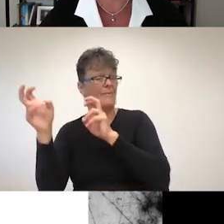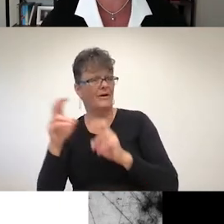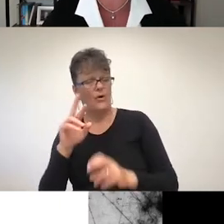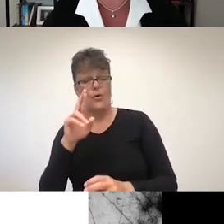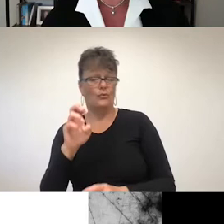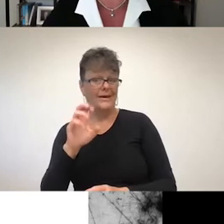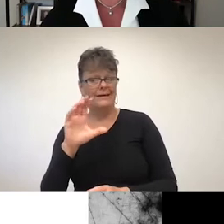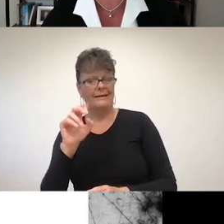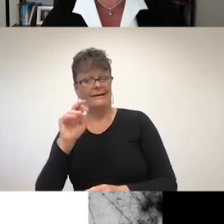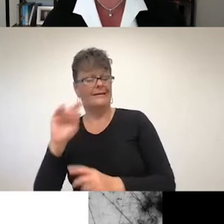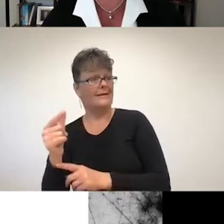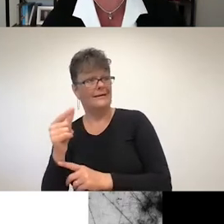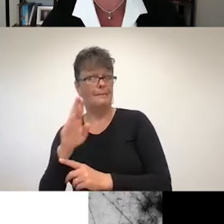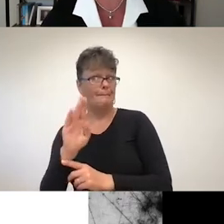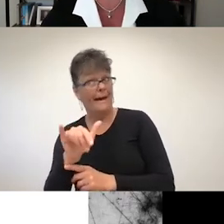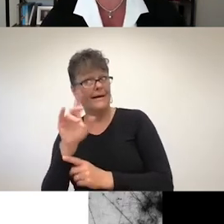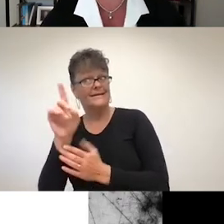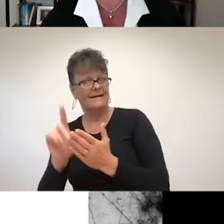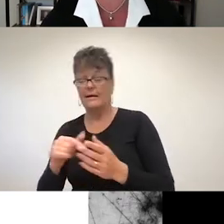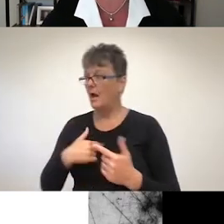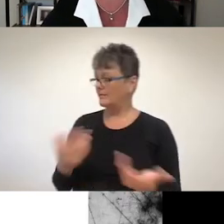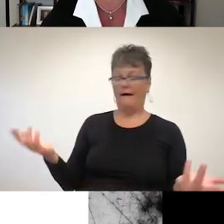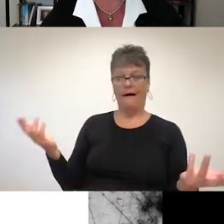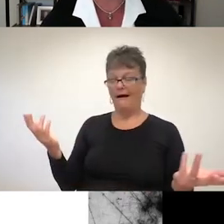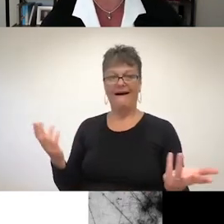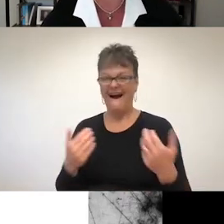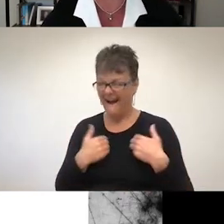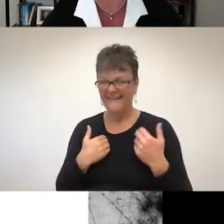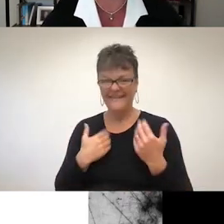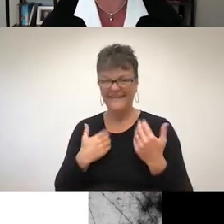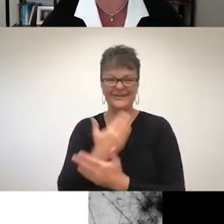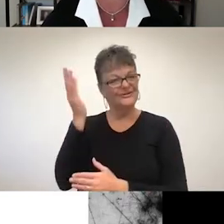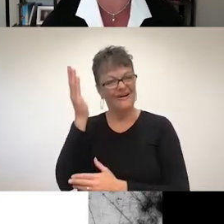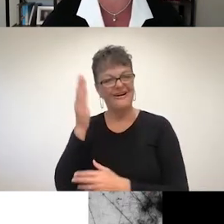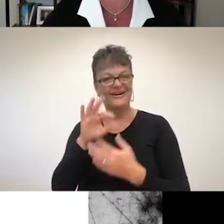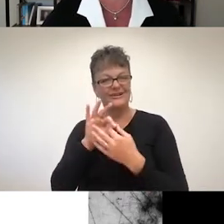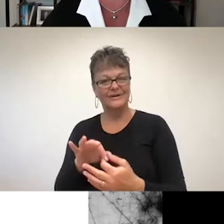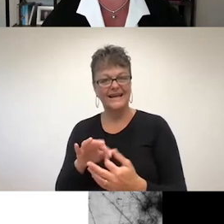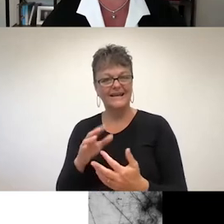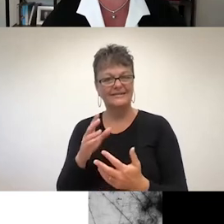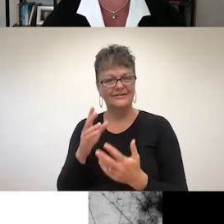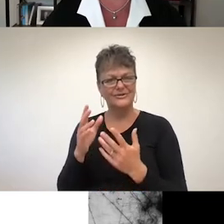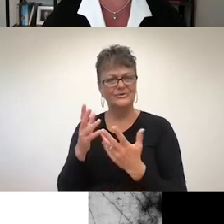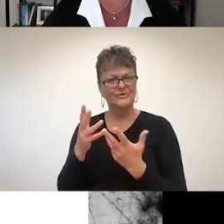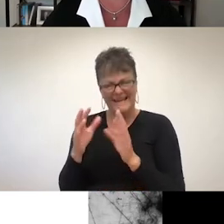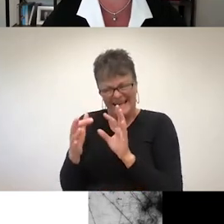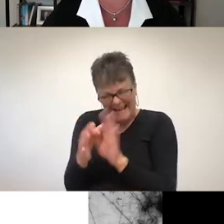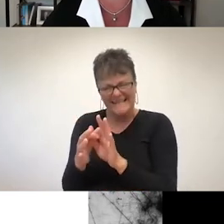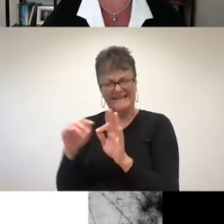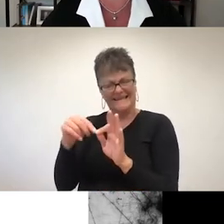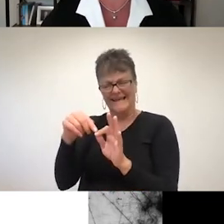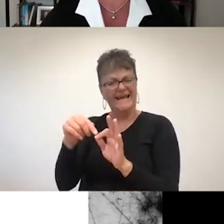have a new talk on the importance of connecting and how it's critical and how we've kind of been missing this in the pandemic. So we're going to